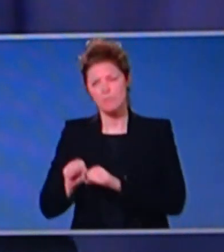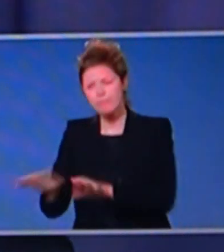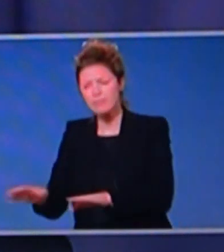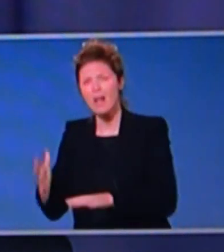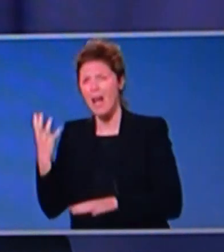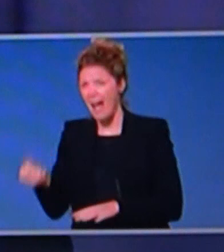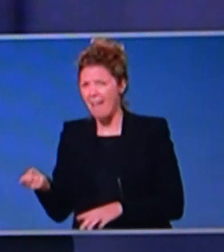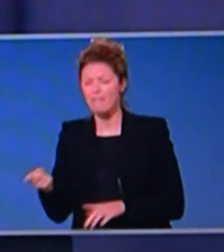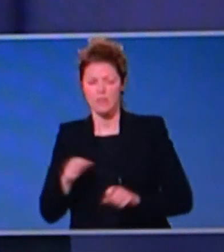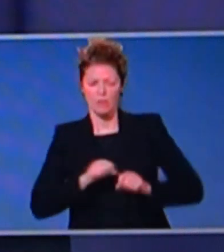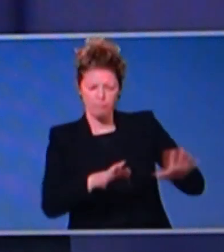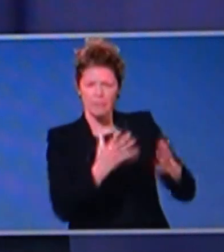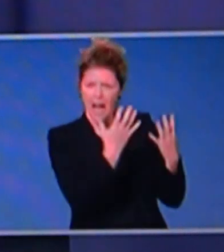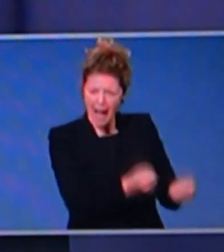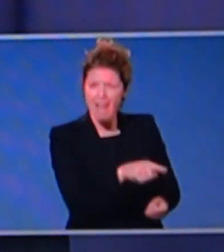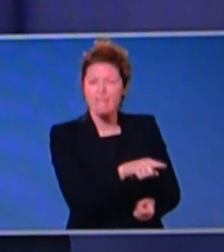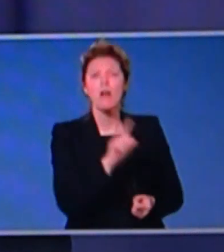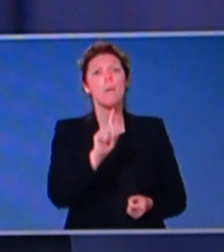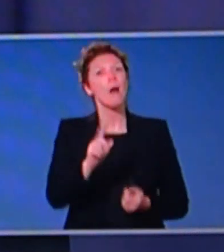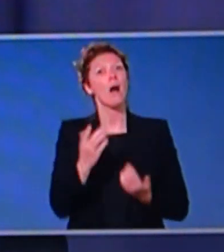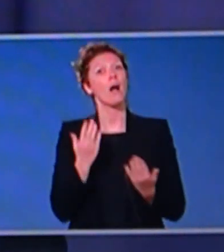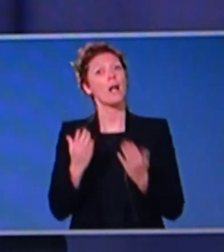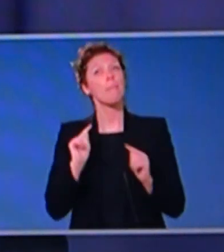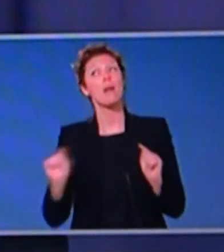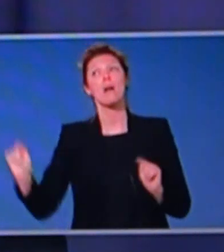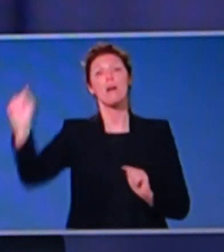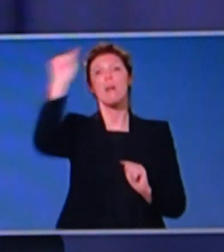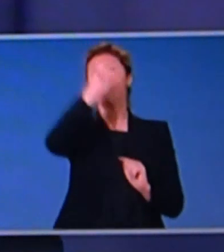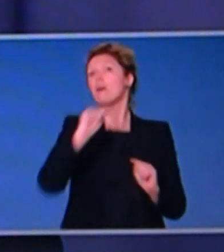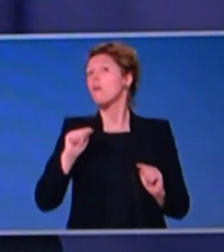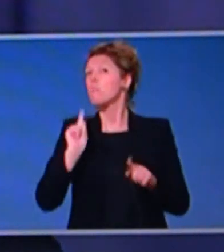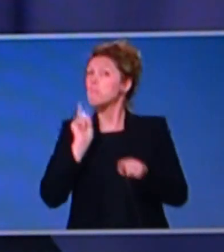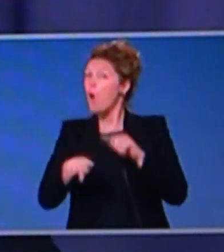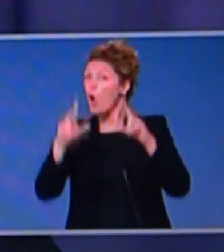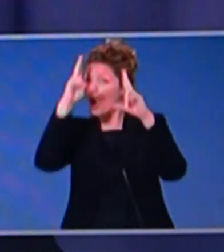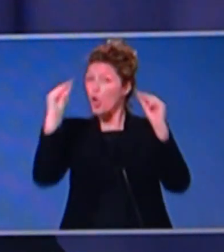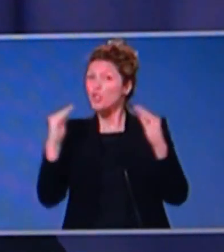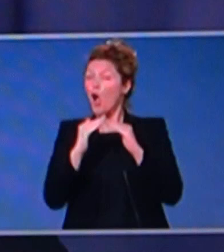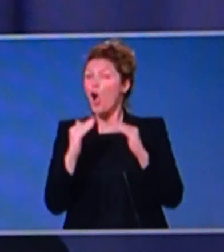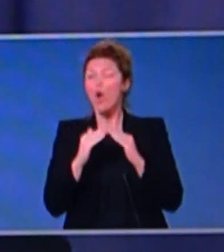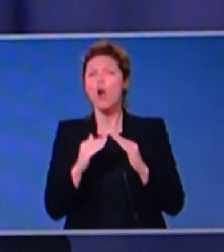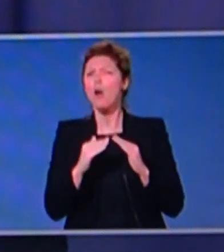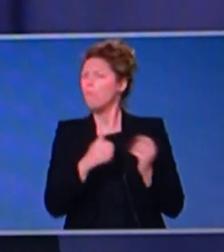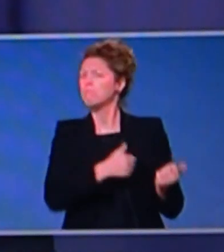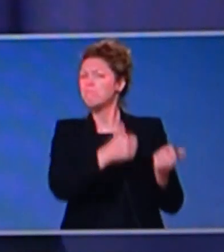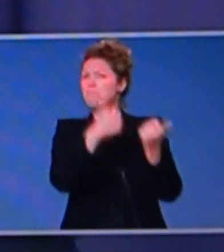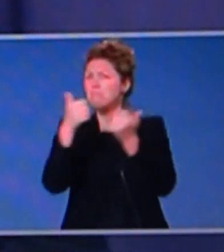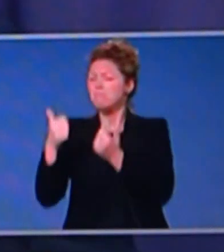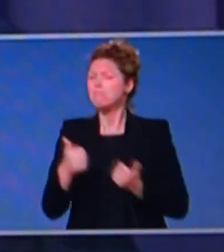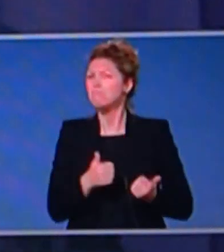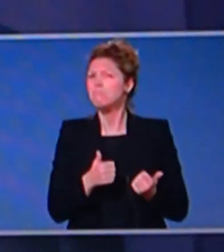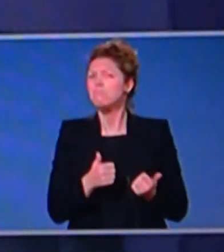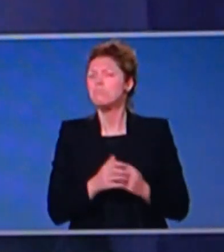particular facilities, then the mainstream of aged care experience here has been much better than those. And there